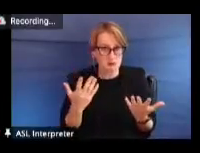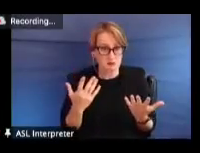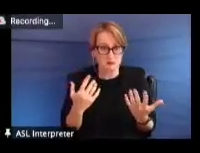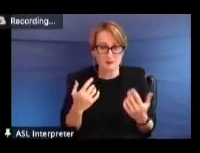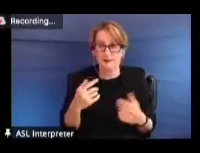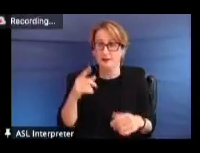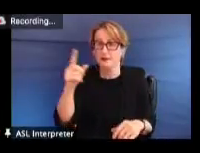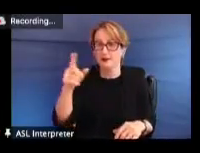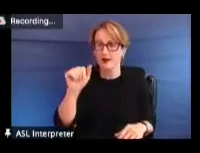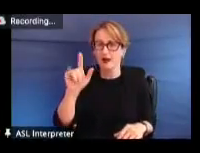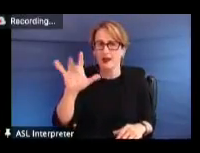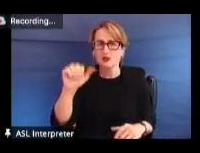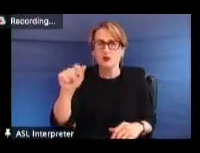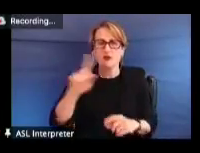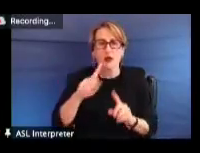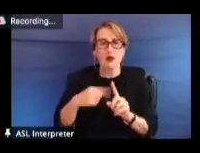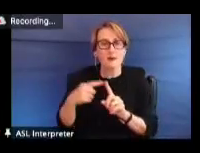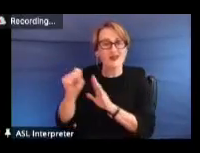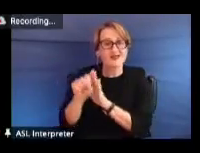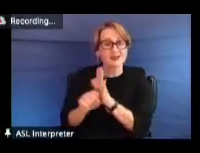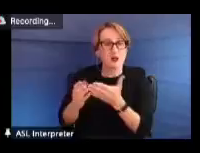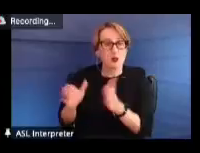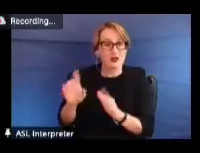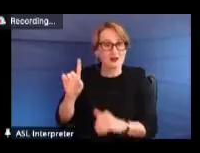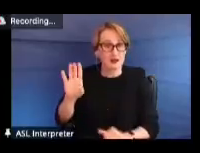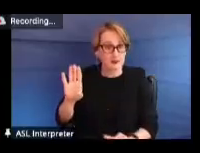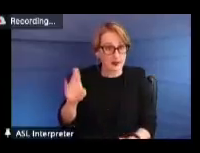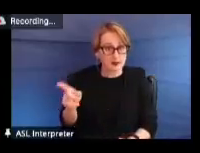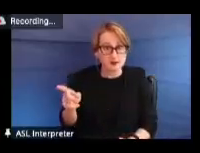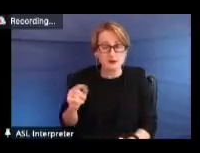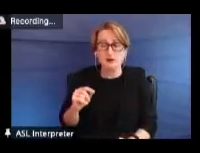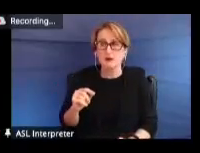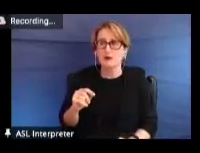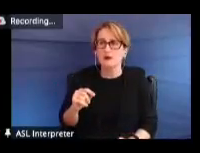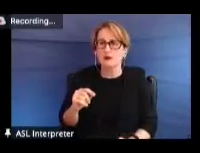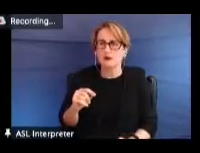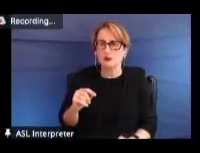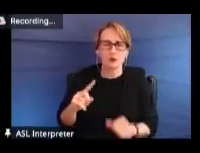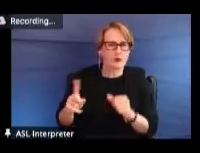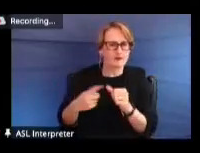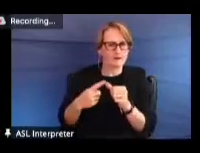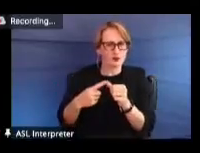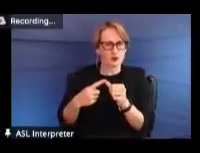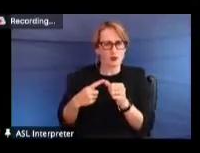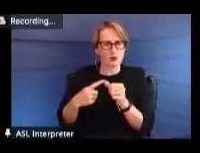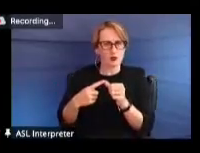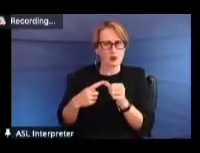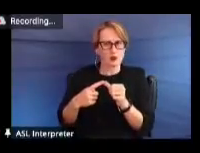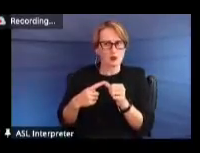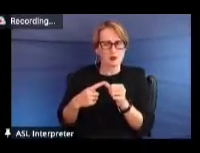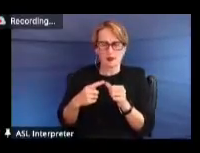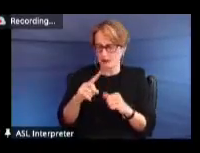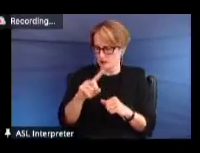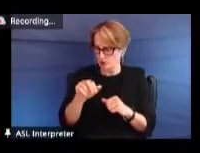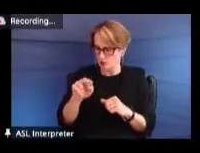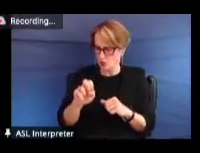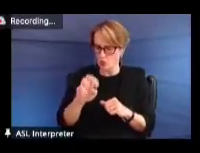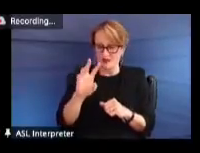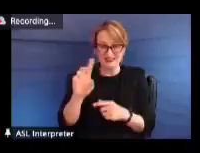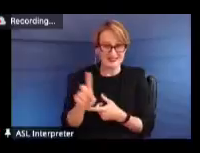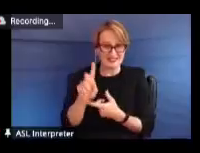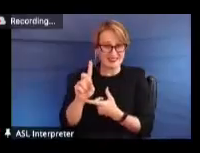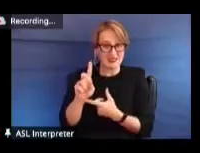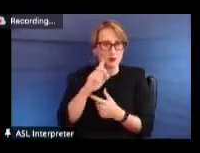In terms of the statewide database, when we first did the Zone D was the first public input meeting